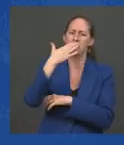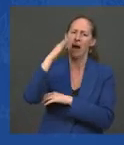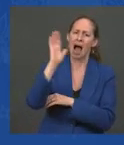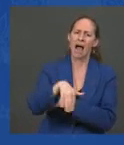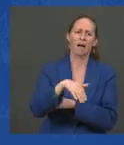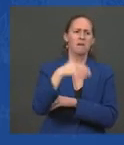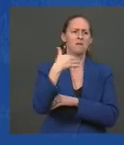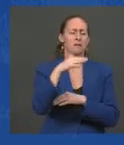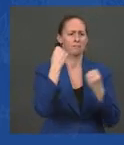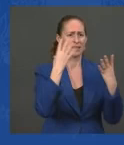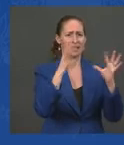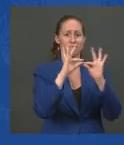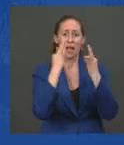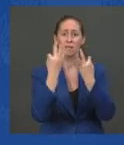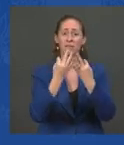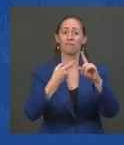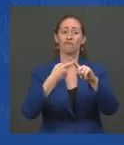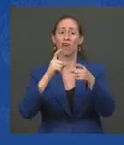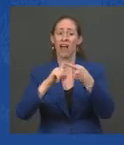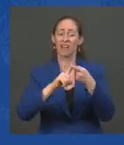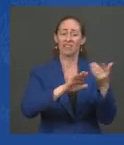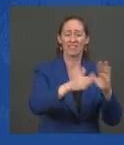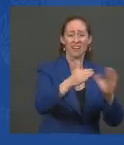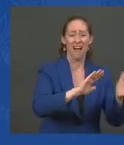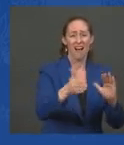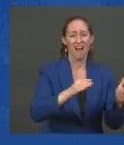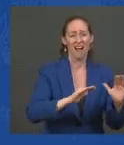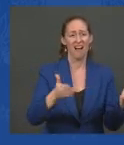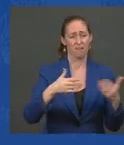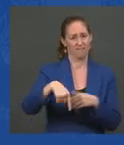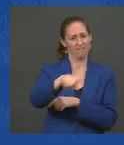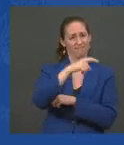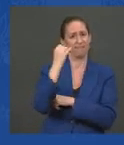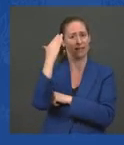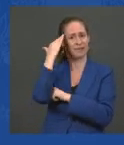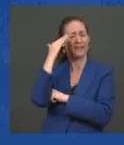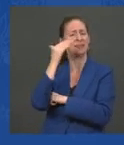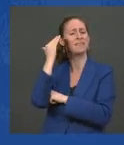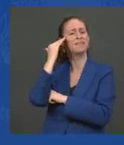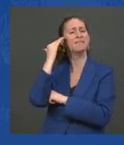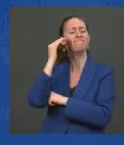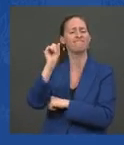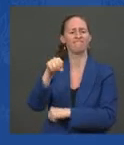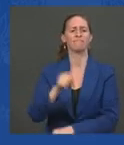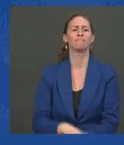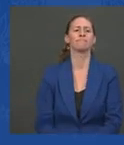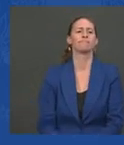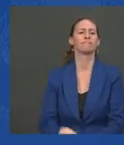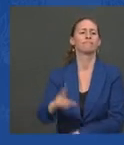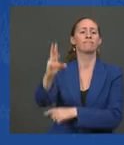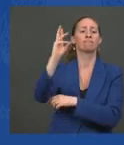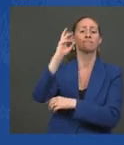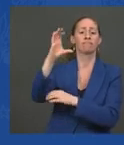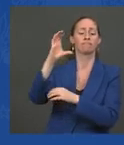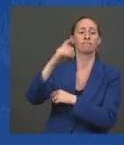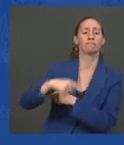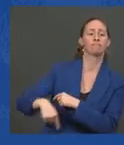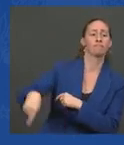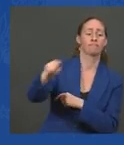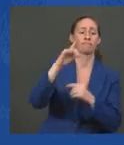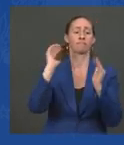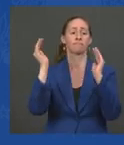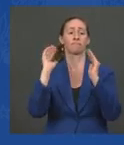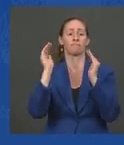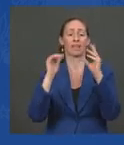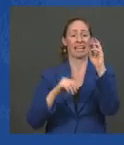someone who has lost a loved one. 1 in 600 black Americans have died from COVID-19. It's